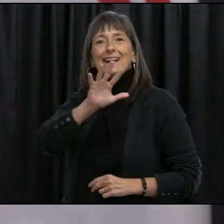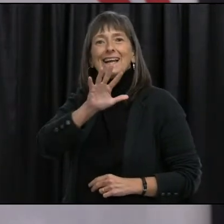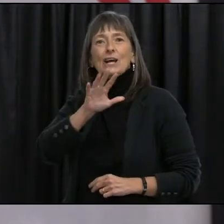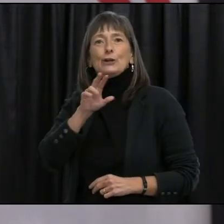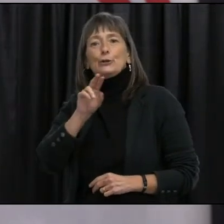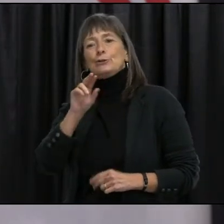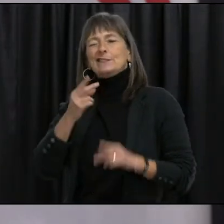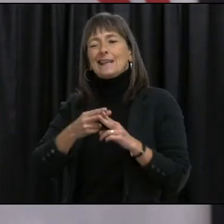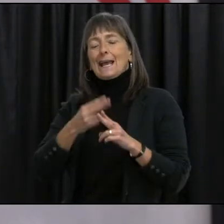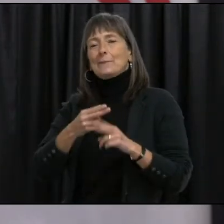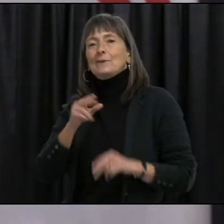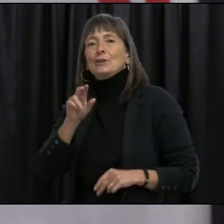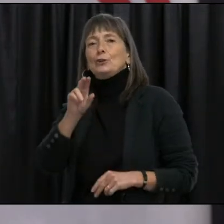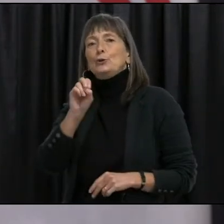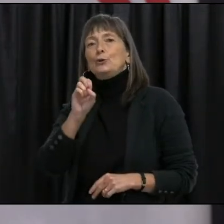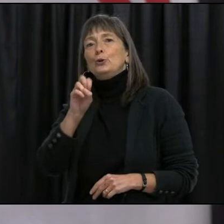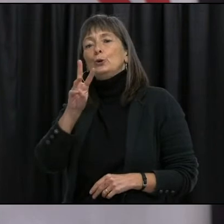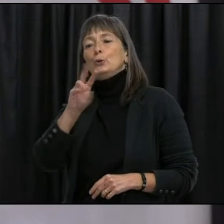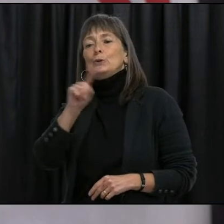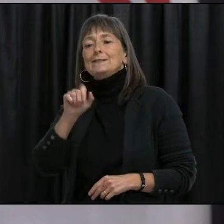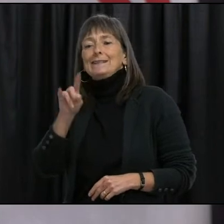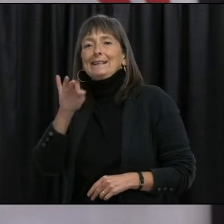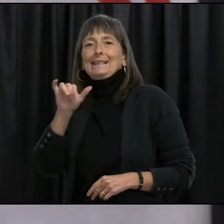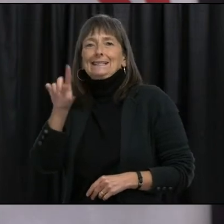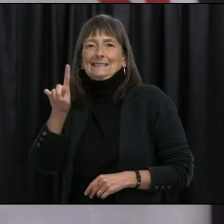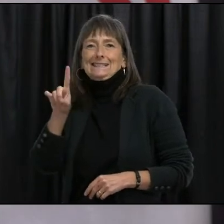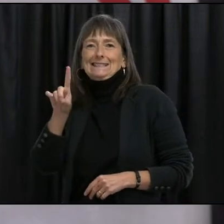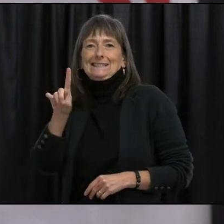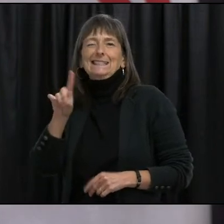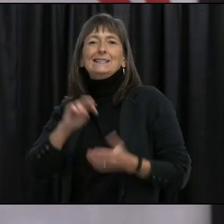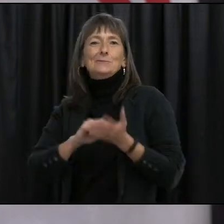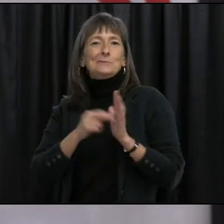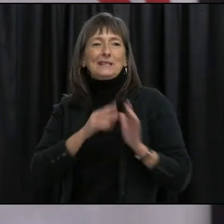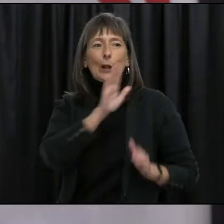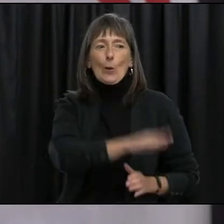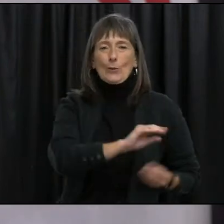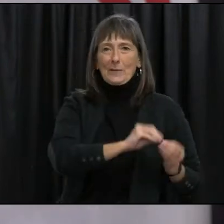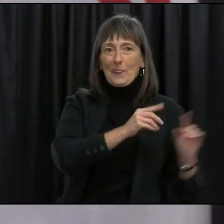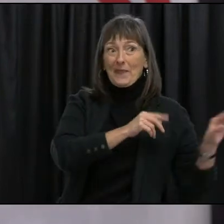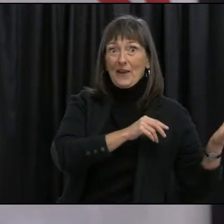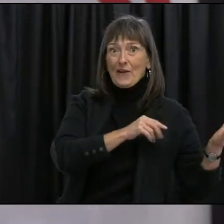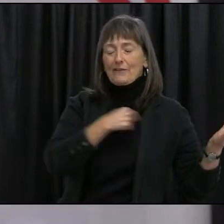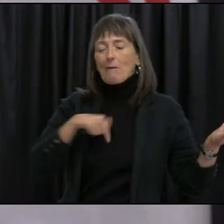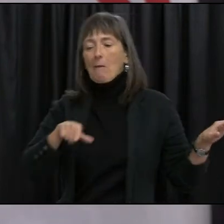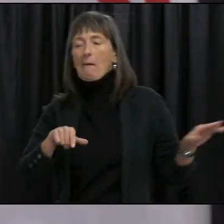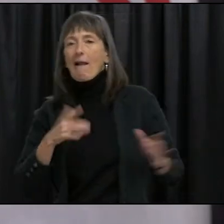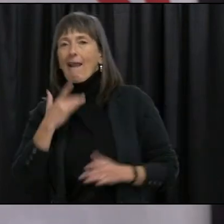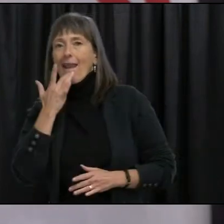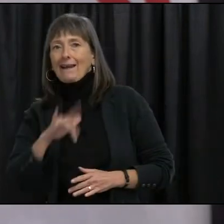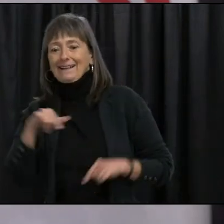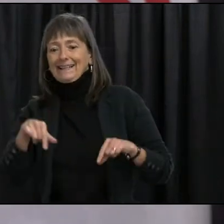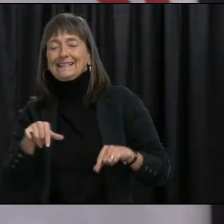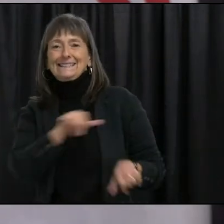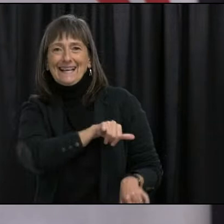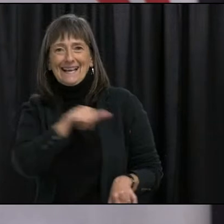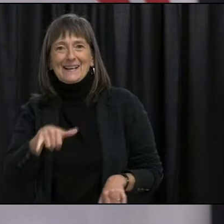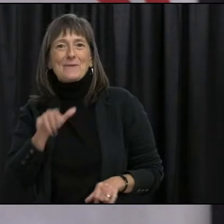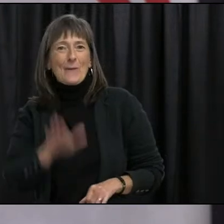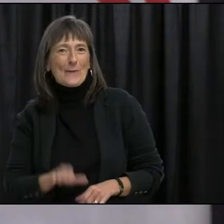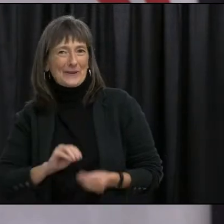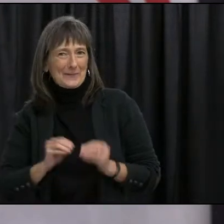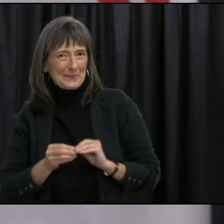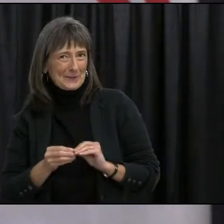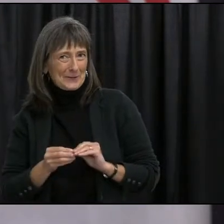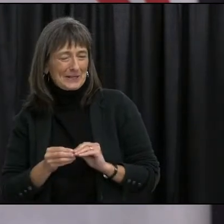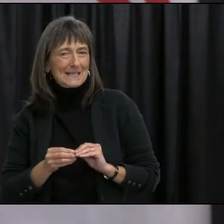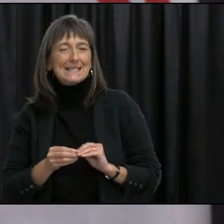whilst those are great compliments and a testament to everybody, I think we ought to just take them with a tinge of caution, because we